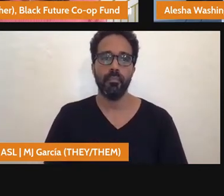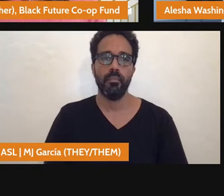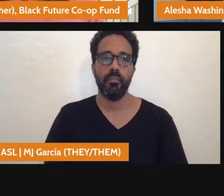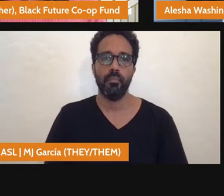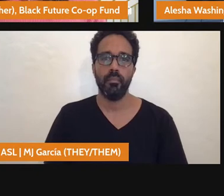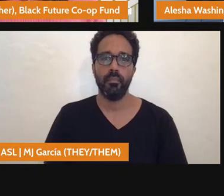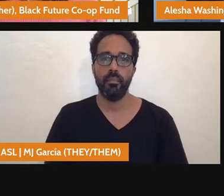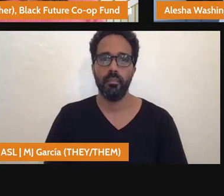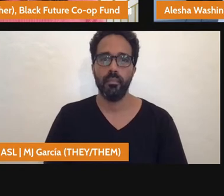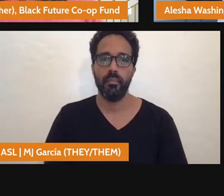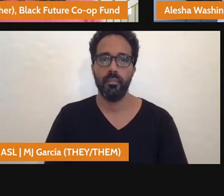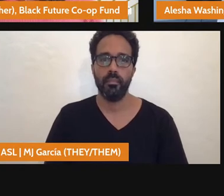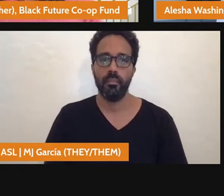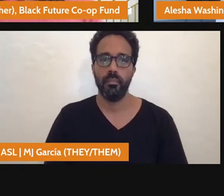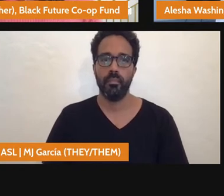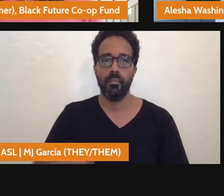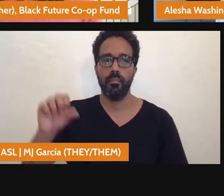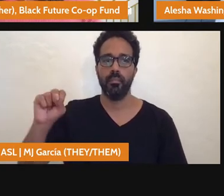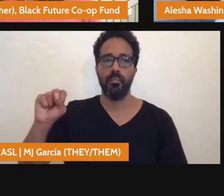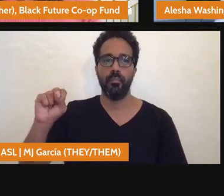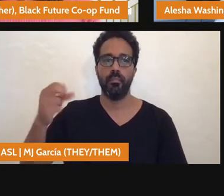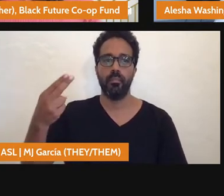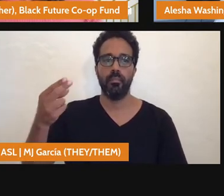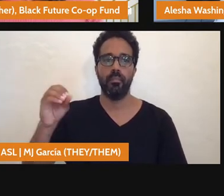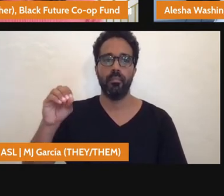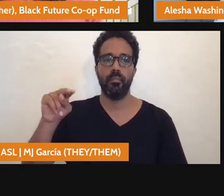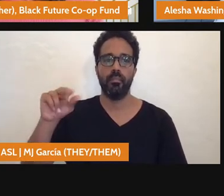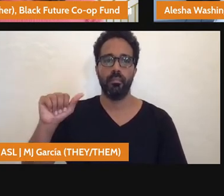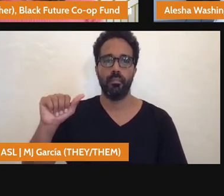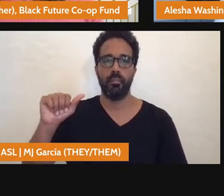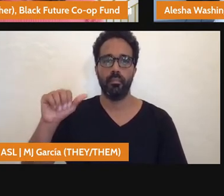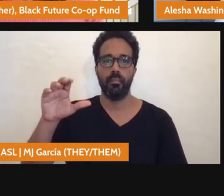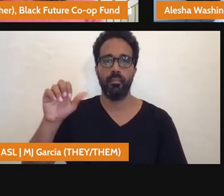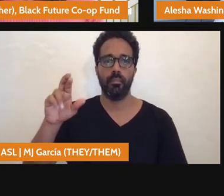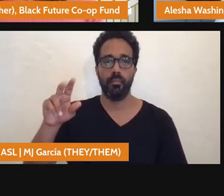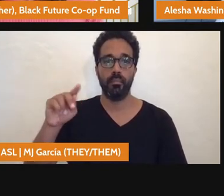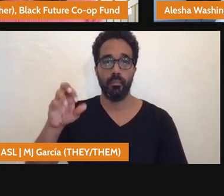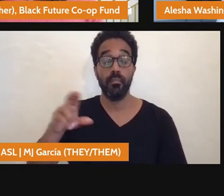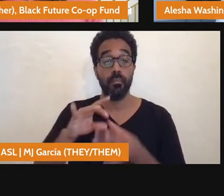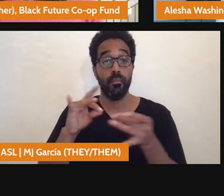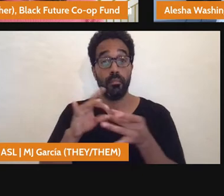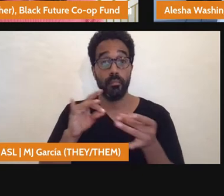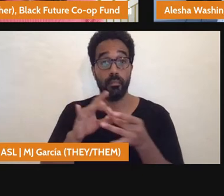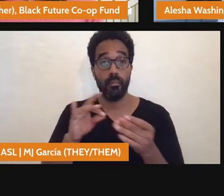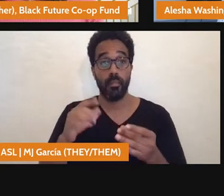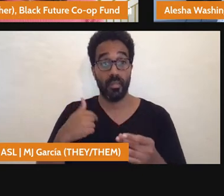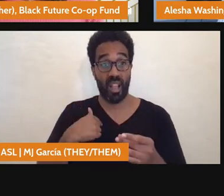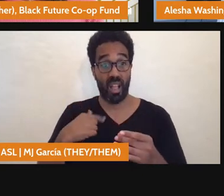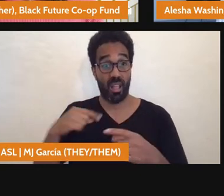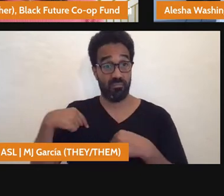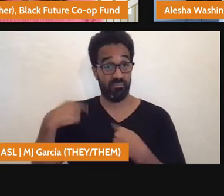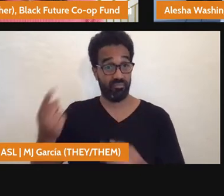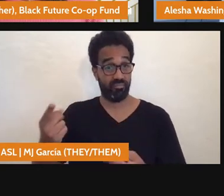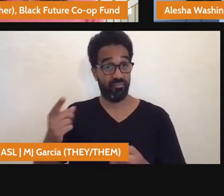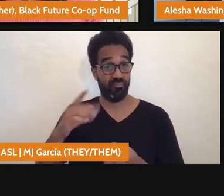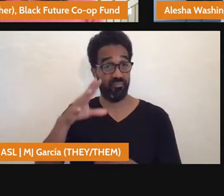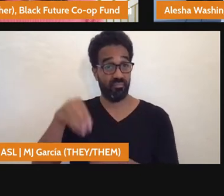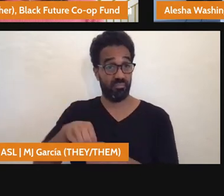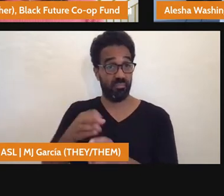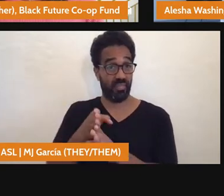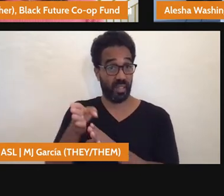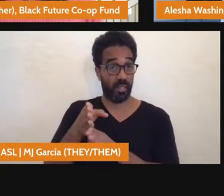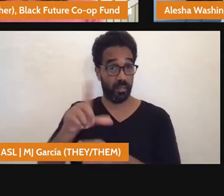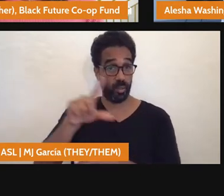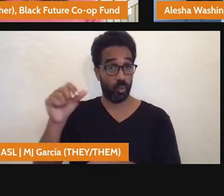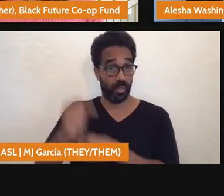After being in this field for 20 years, I think what gives me hope is what I'm seeing now,